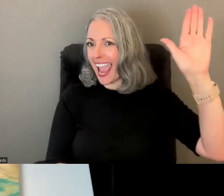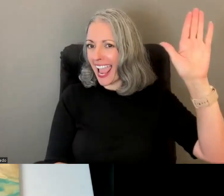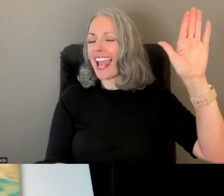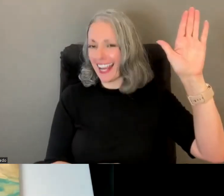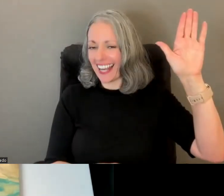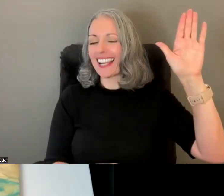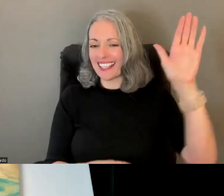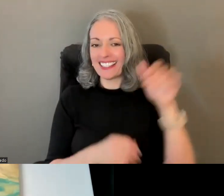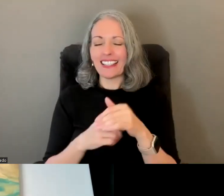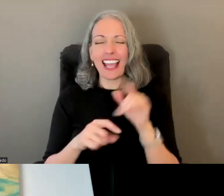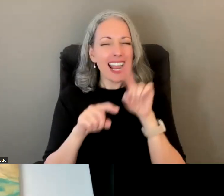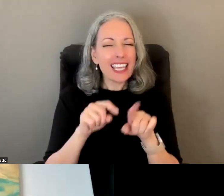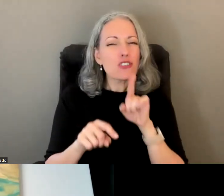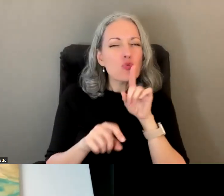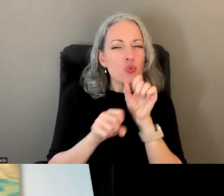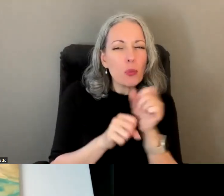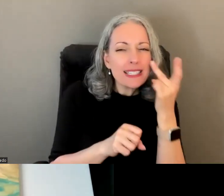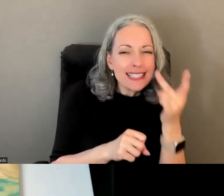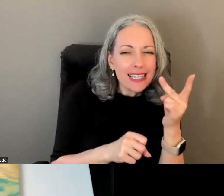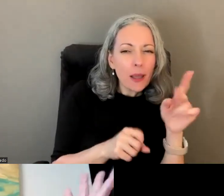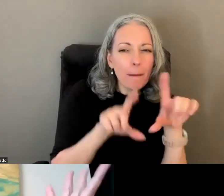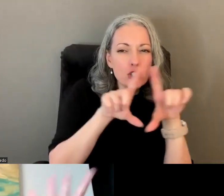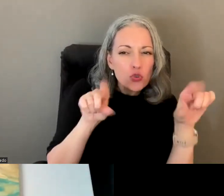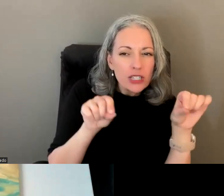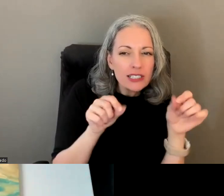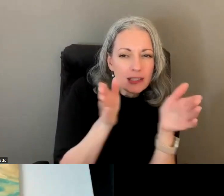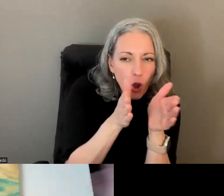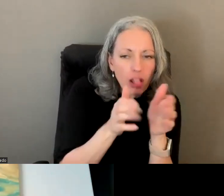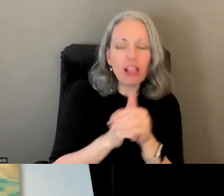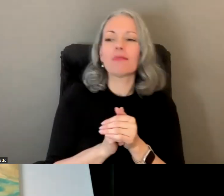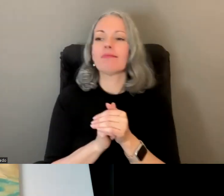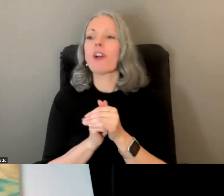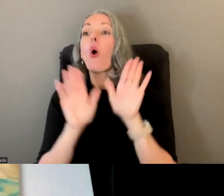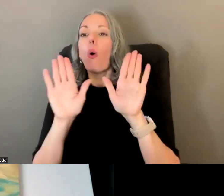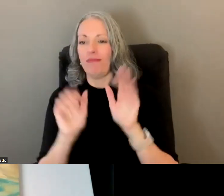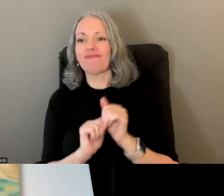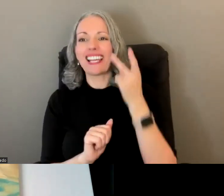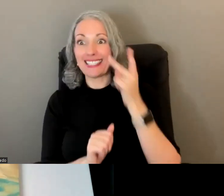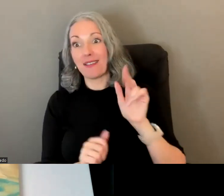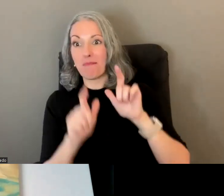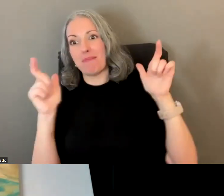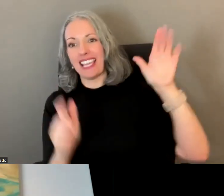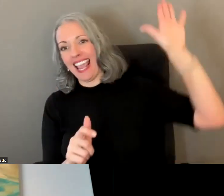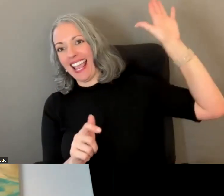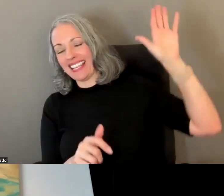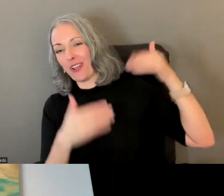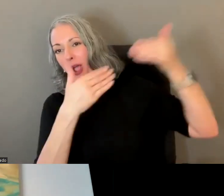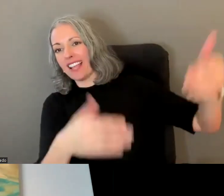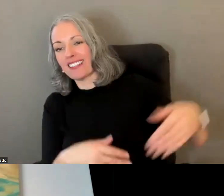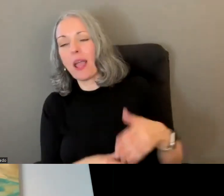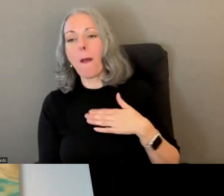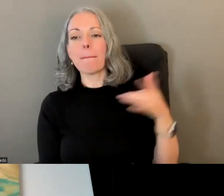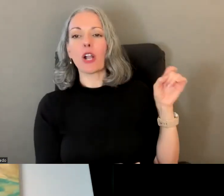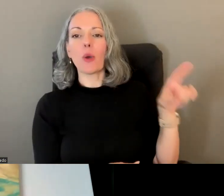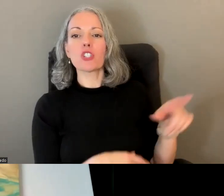I can't actually see you. My screen is too small, but go ahead. I see a hand. There we go. I see a big hand. Go ahead. My question